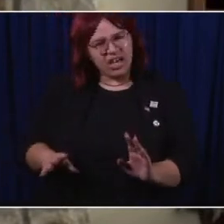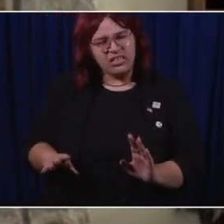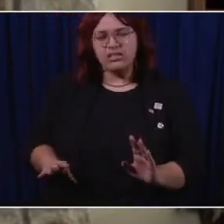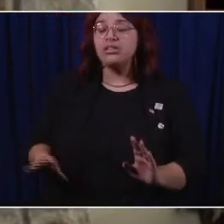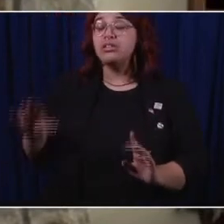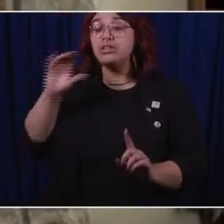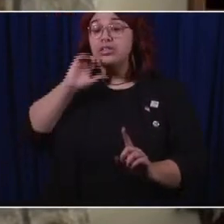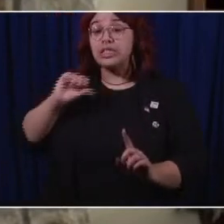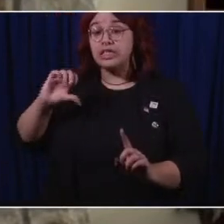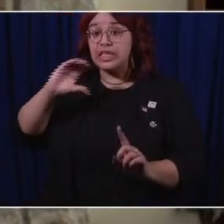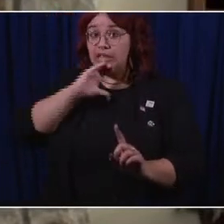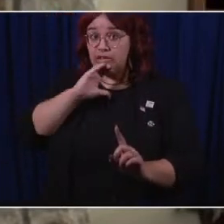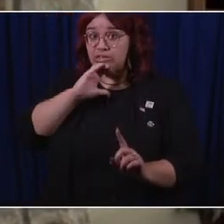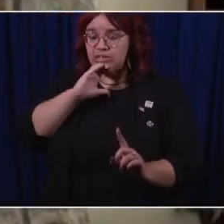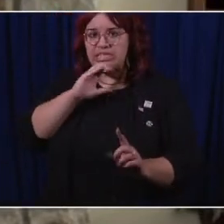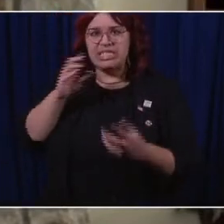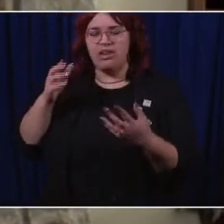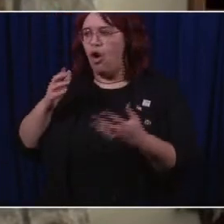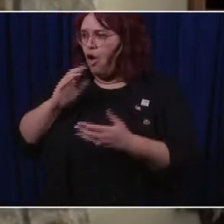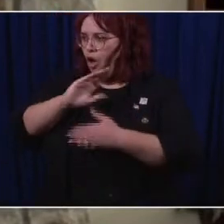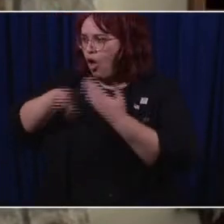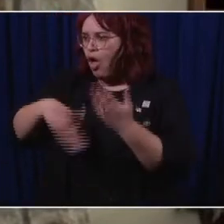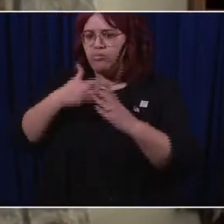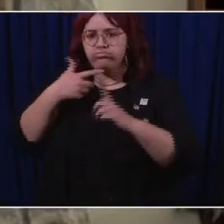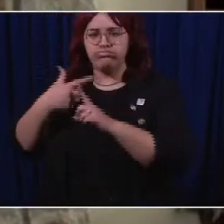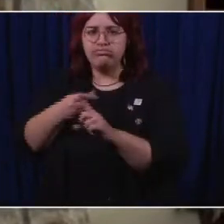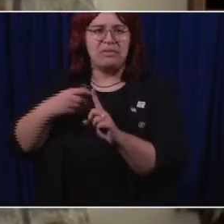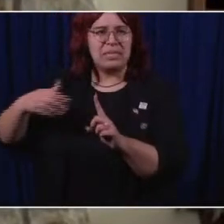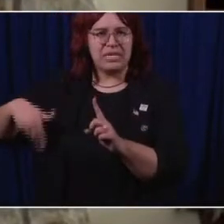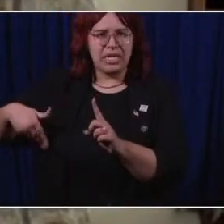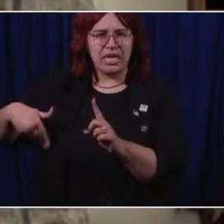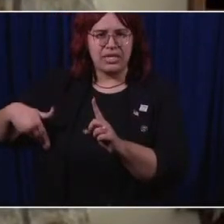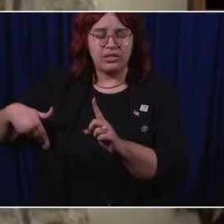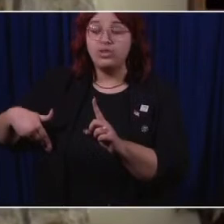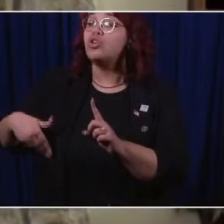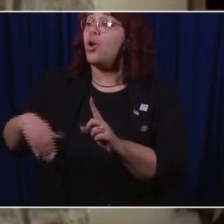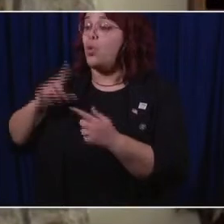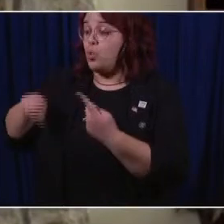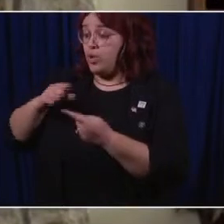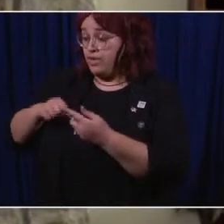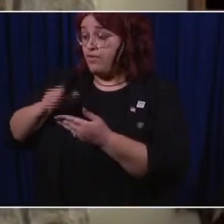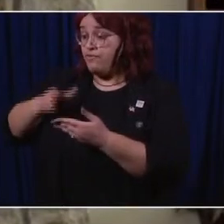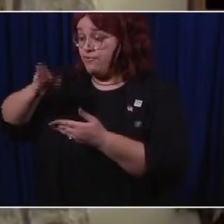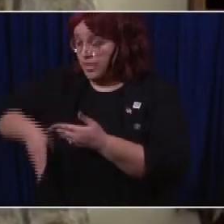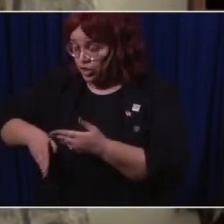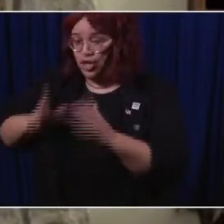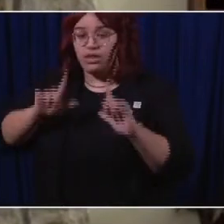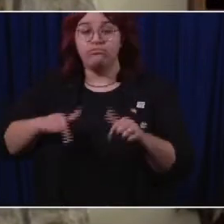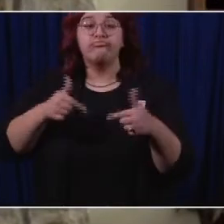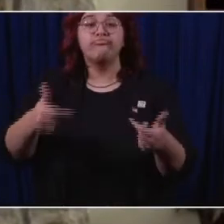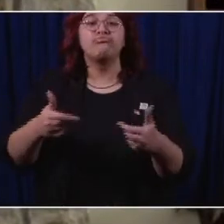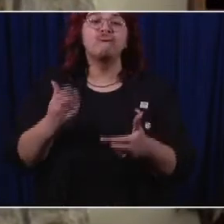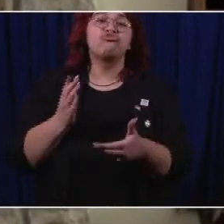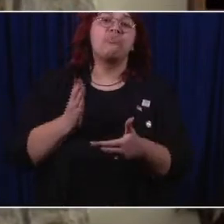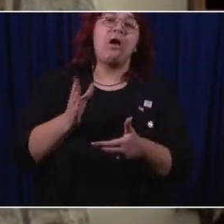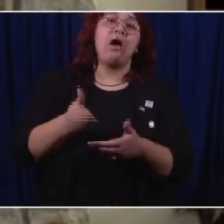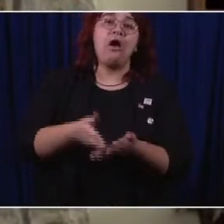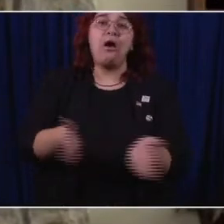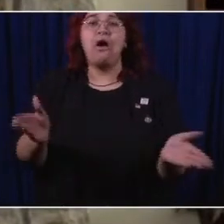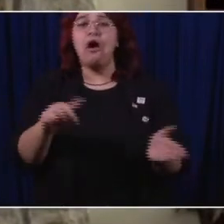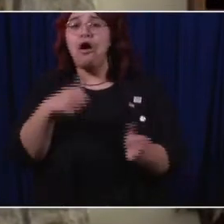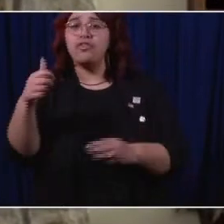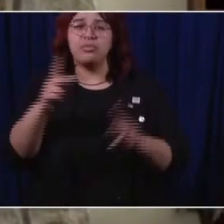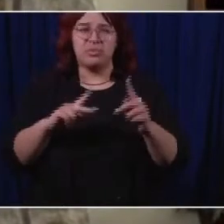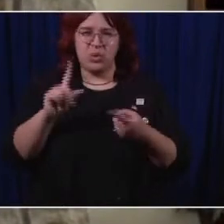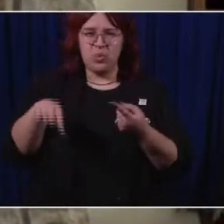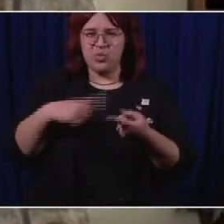begin offering vaccinations to average everyday Ohioans? What's your best guess on a time frame? Well, Randy,